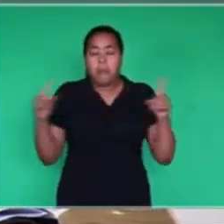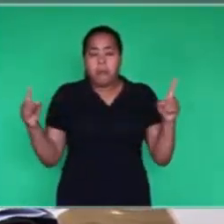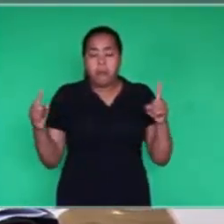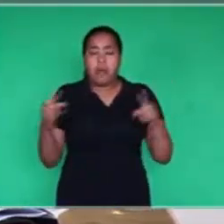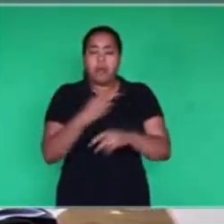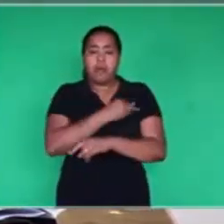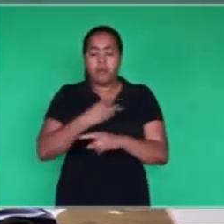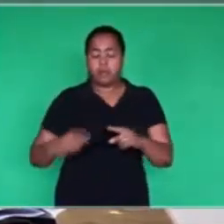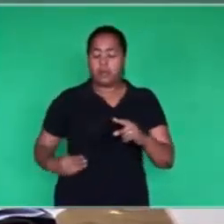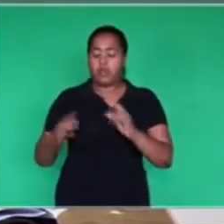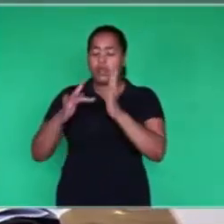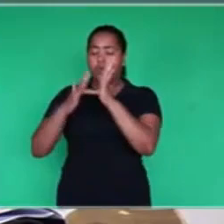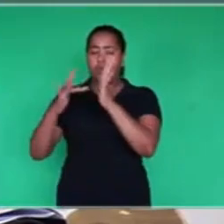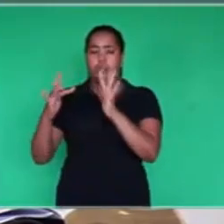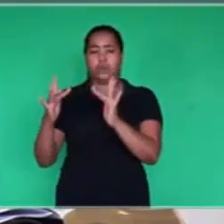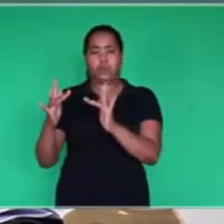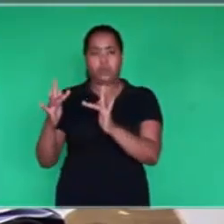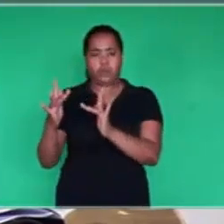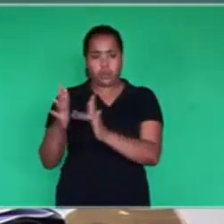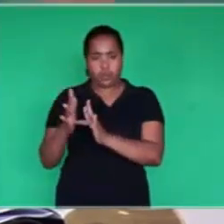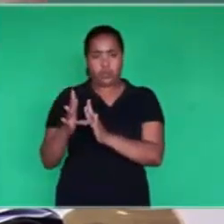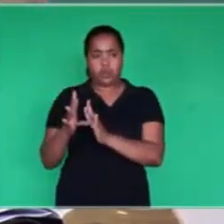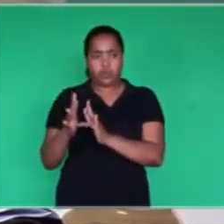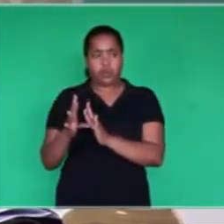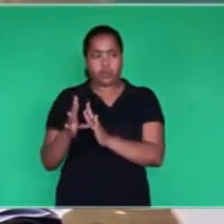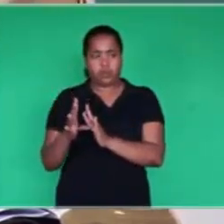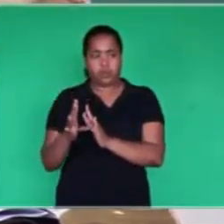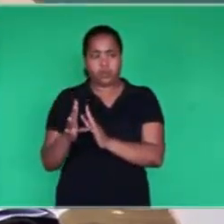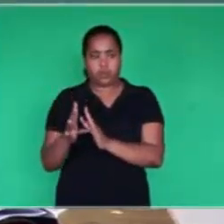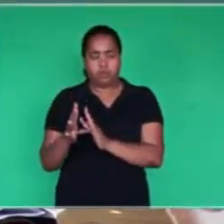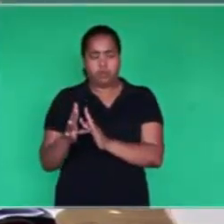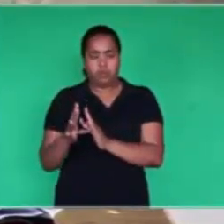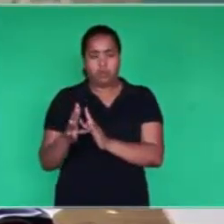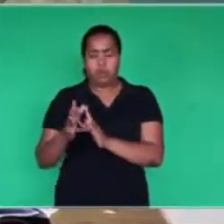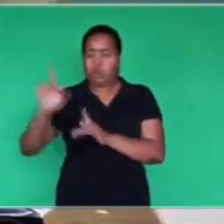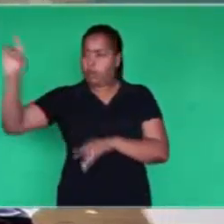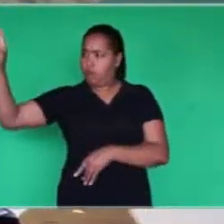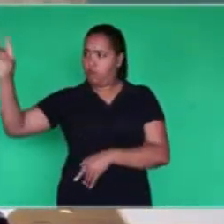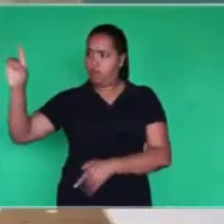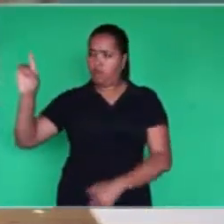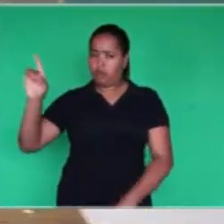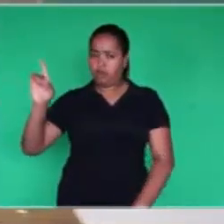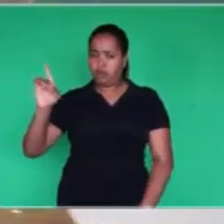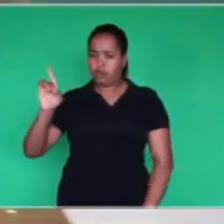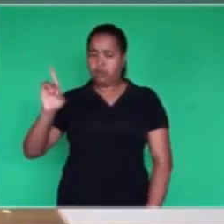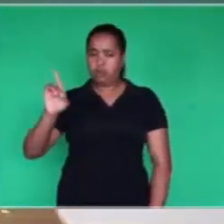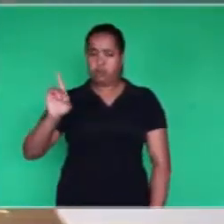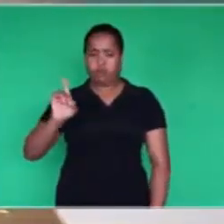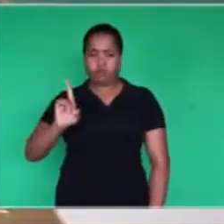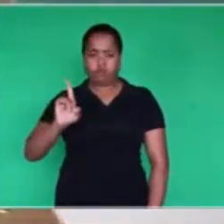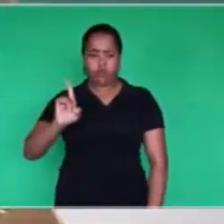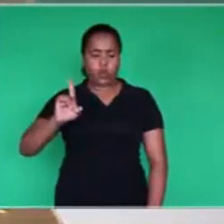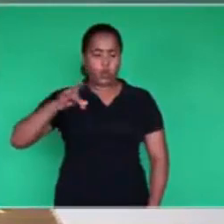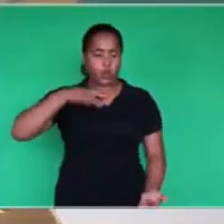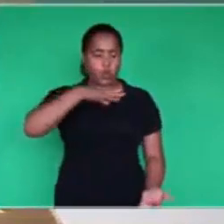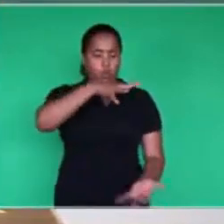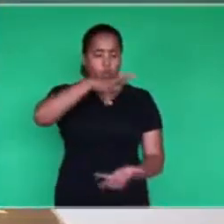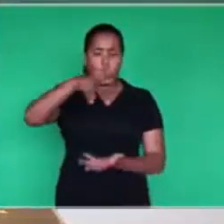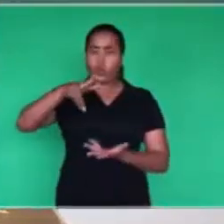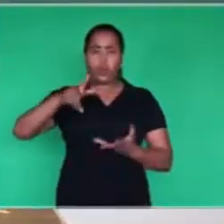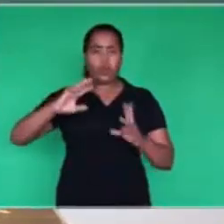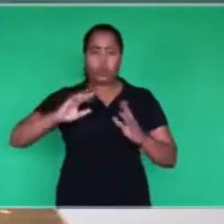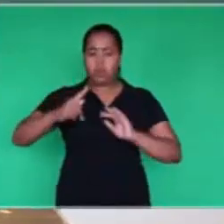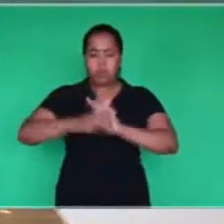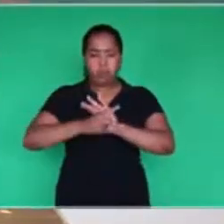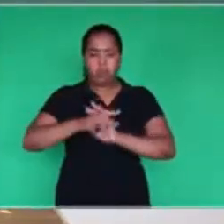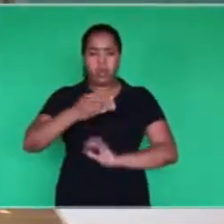of God, in Ezekiel chapter 38, verse 4, the Word of God says,